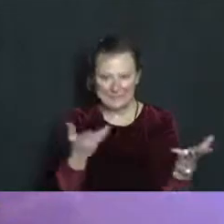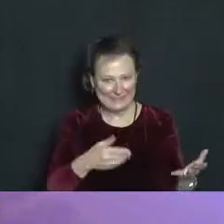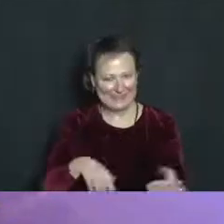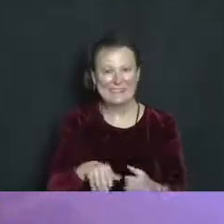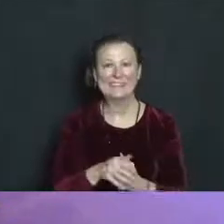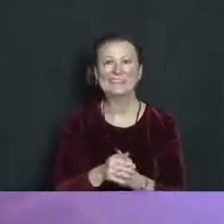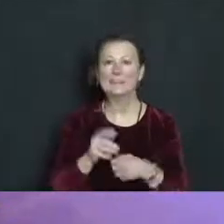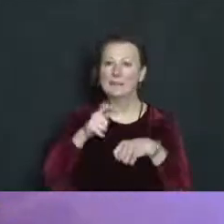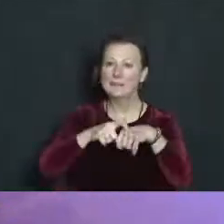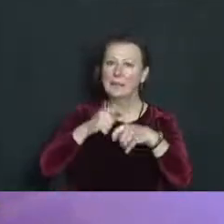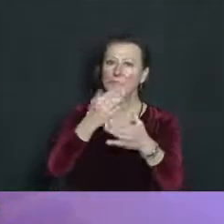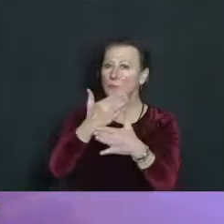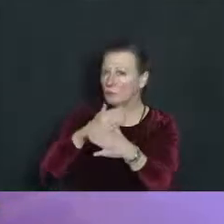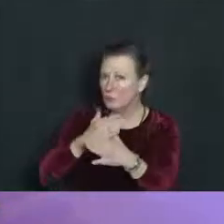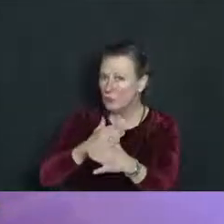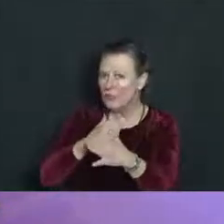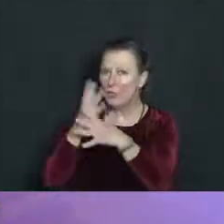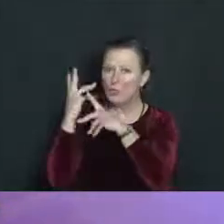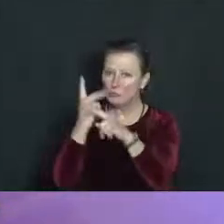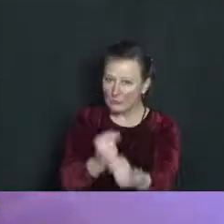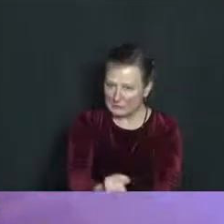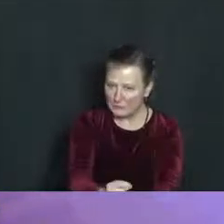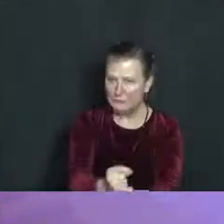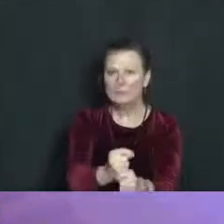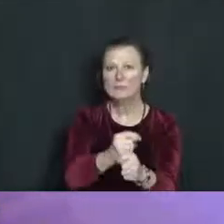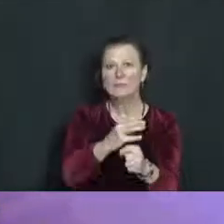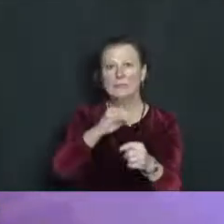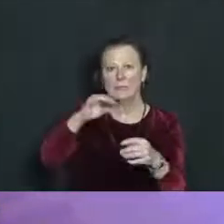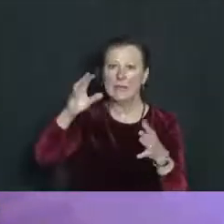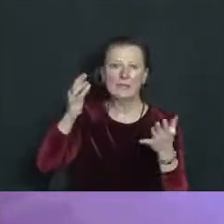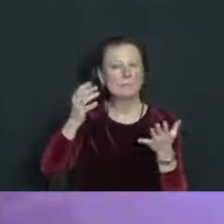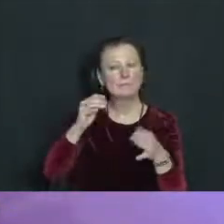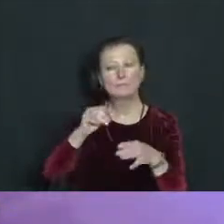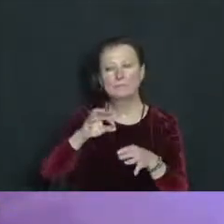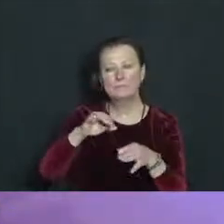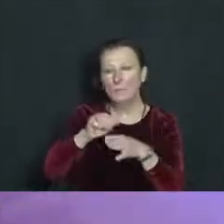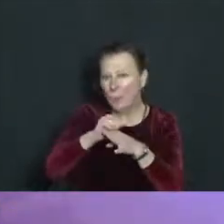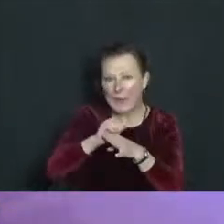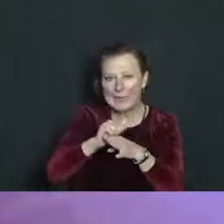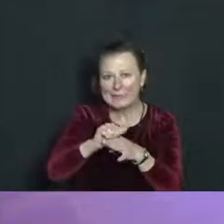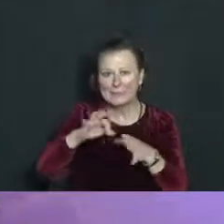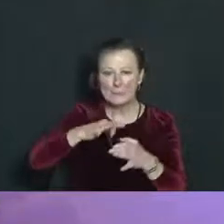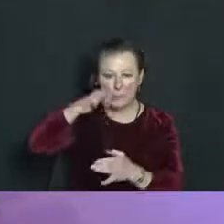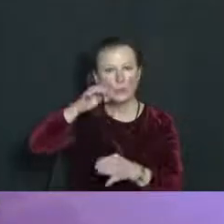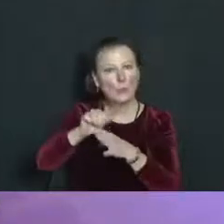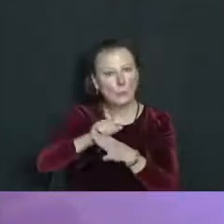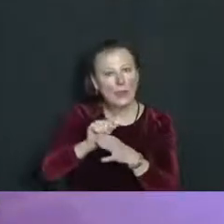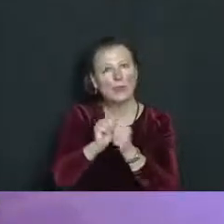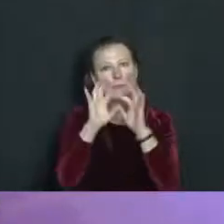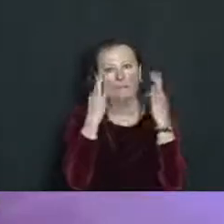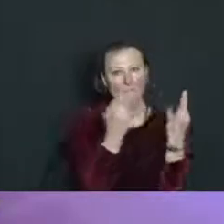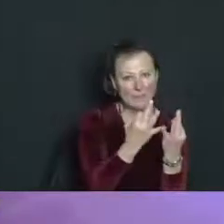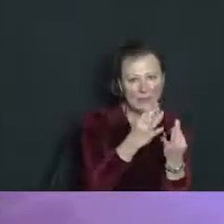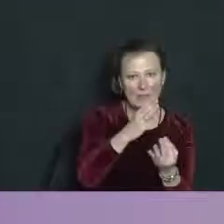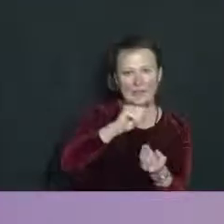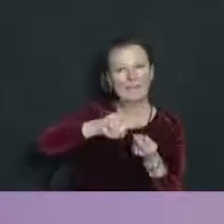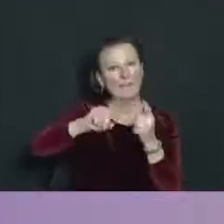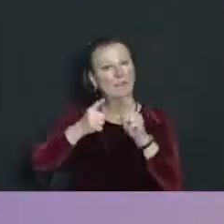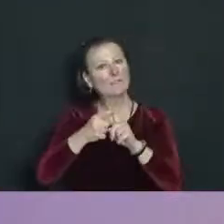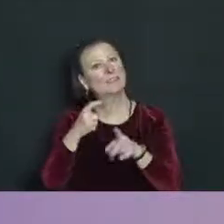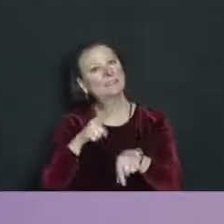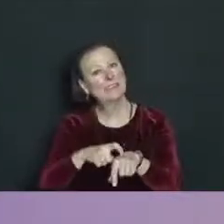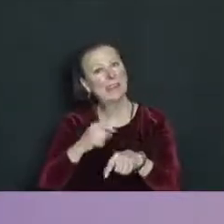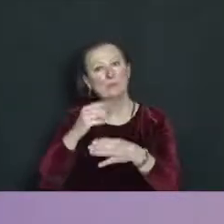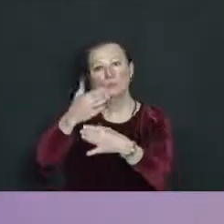time to share traditions and spiritual practices with family and friends. A time to